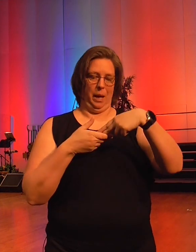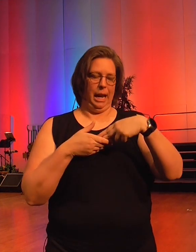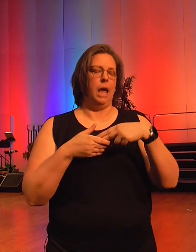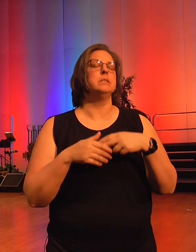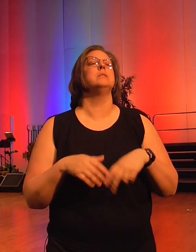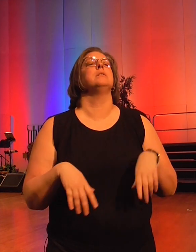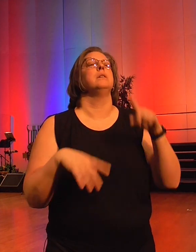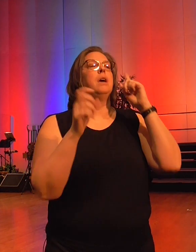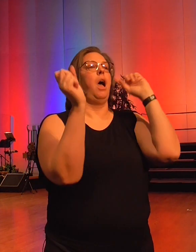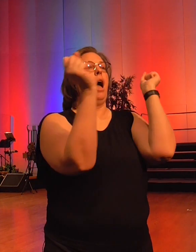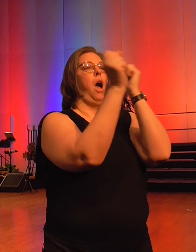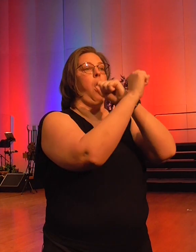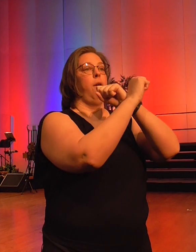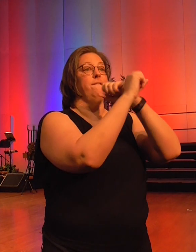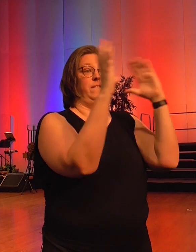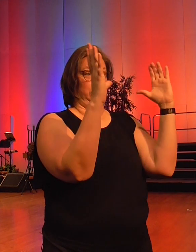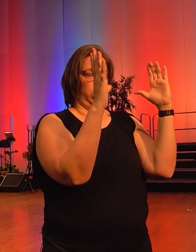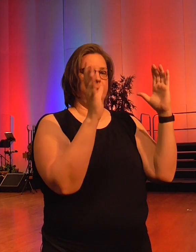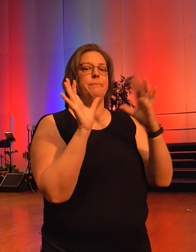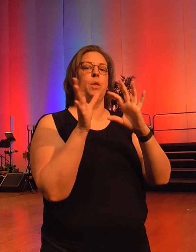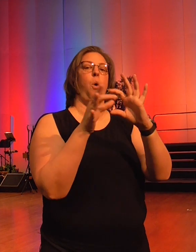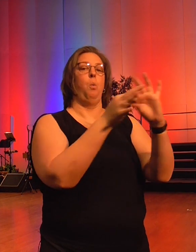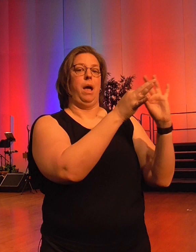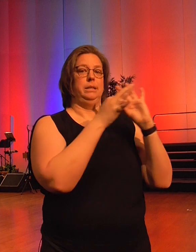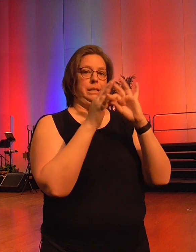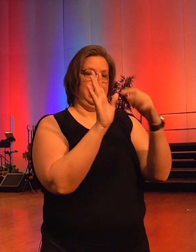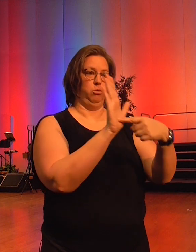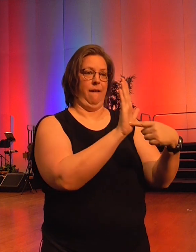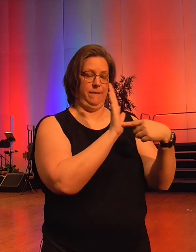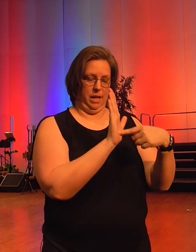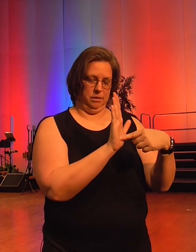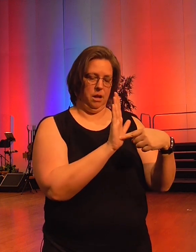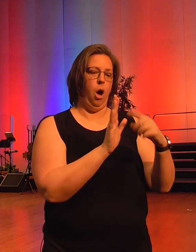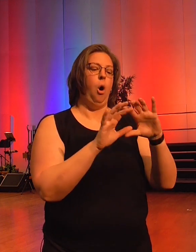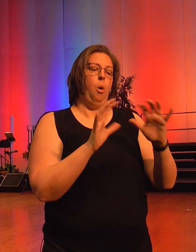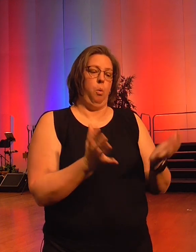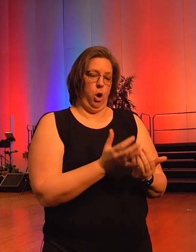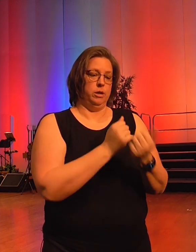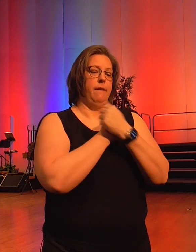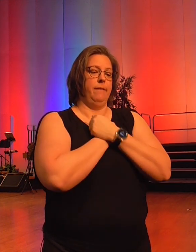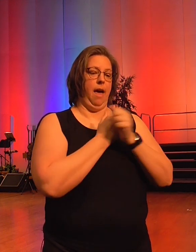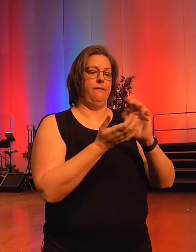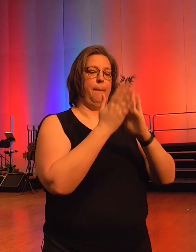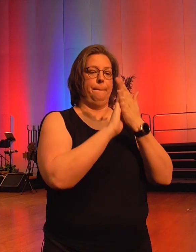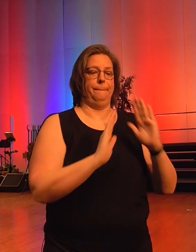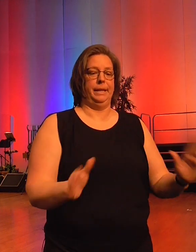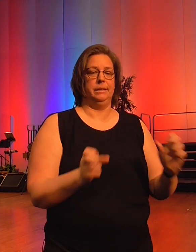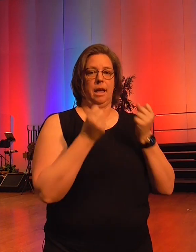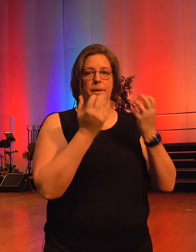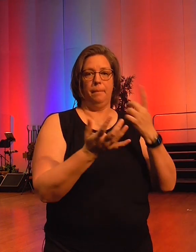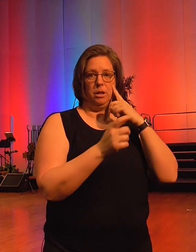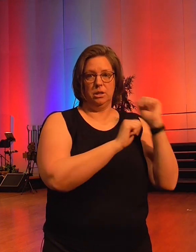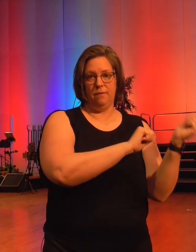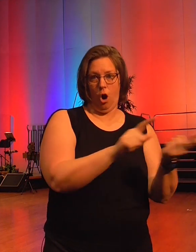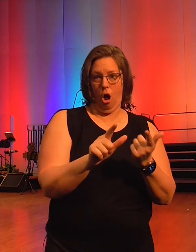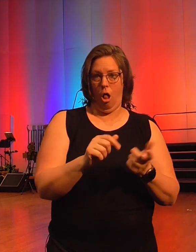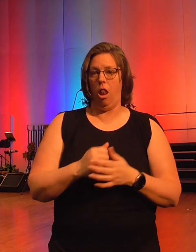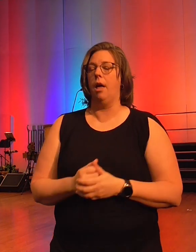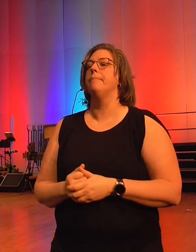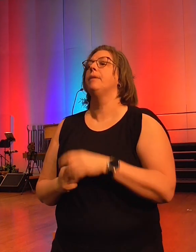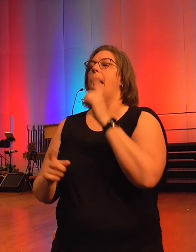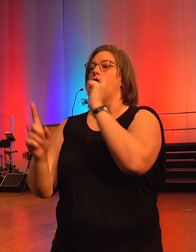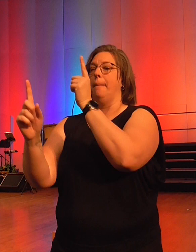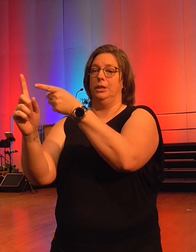goes like this. Our vision, oneness revealed, a world of love, peace, and abundance for all. And our